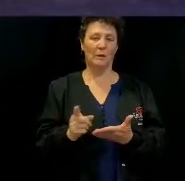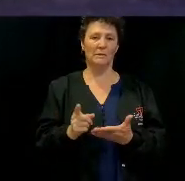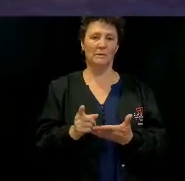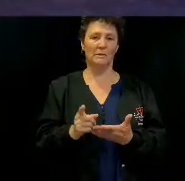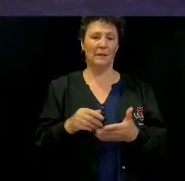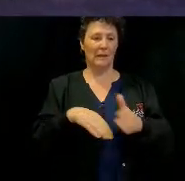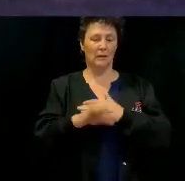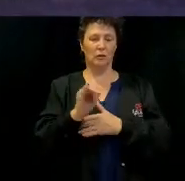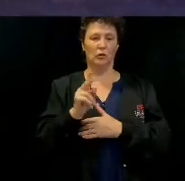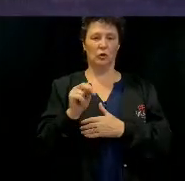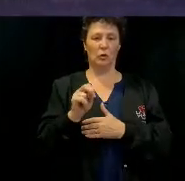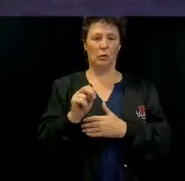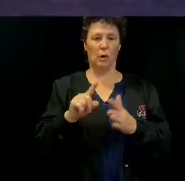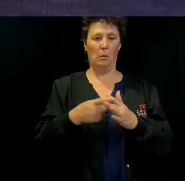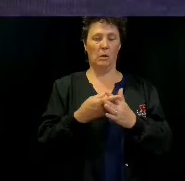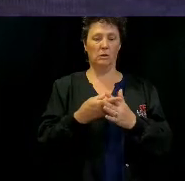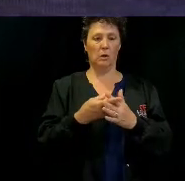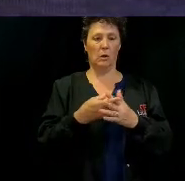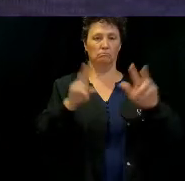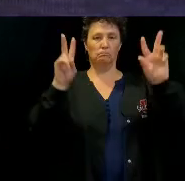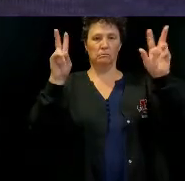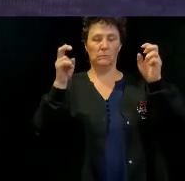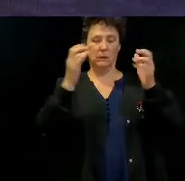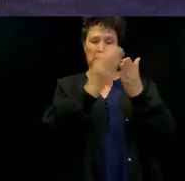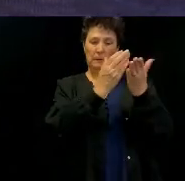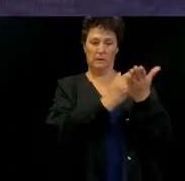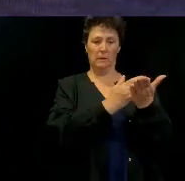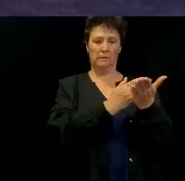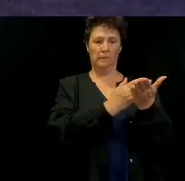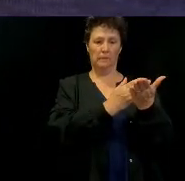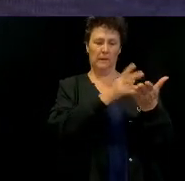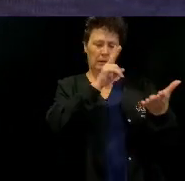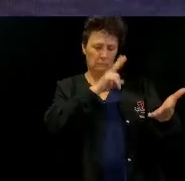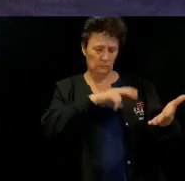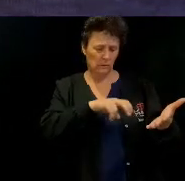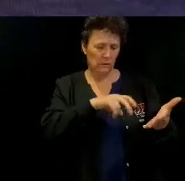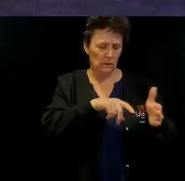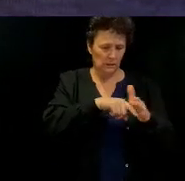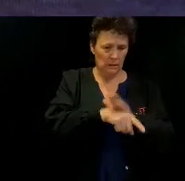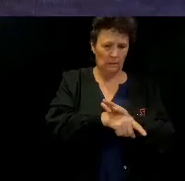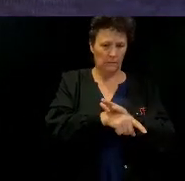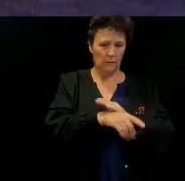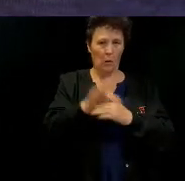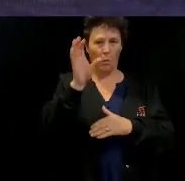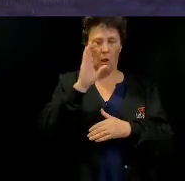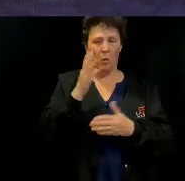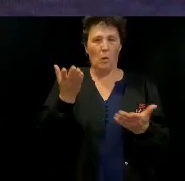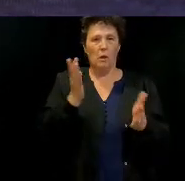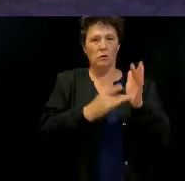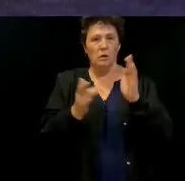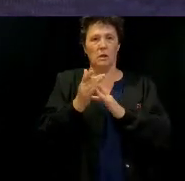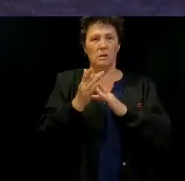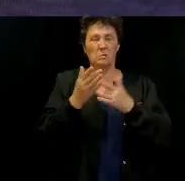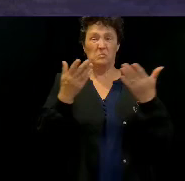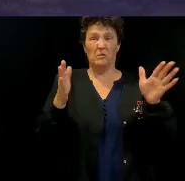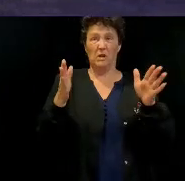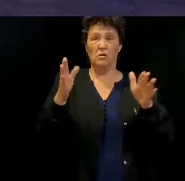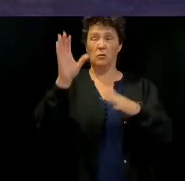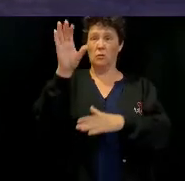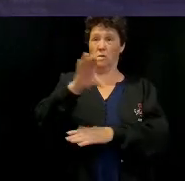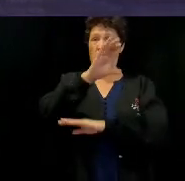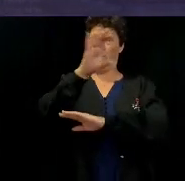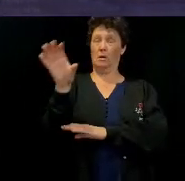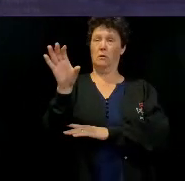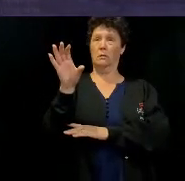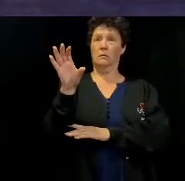launch a series and we'll dig deeper. I really want to look at what Jesus has done for us on the cross. And we're going to talk